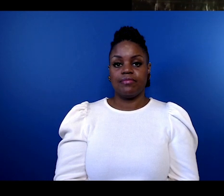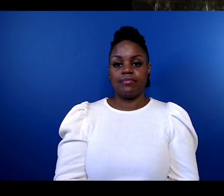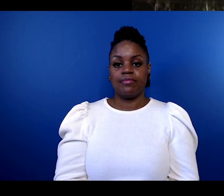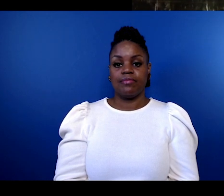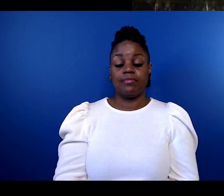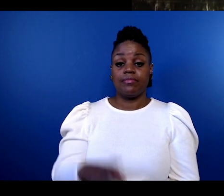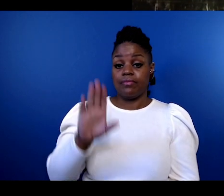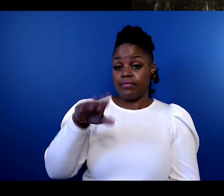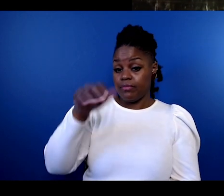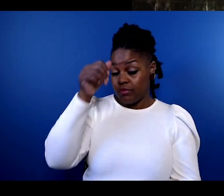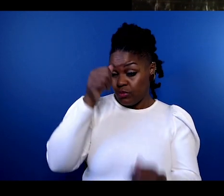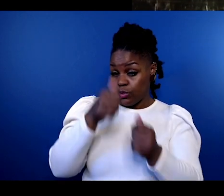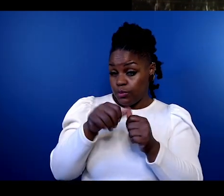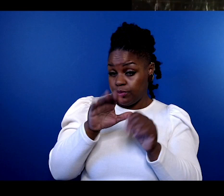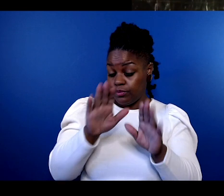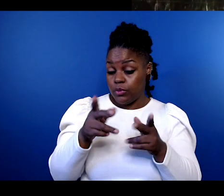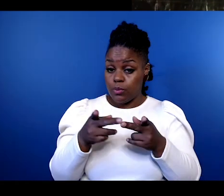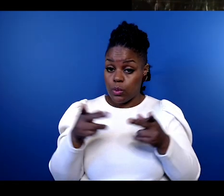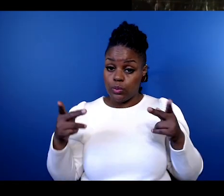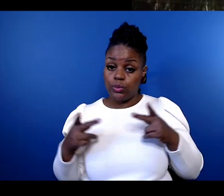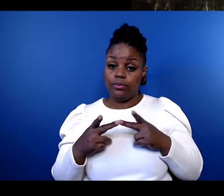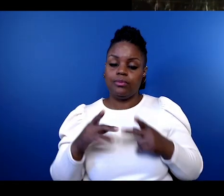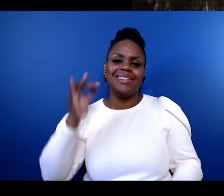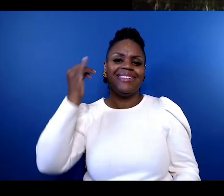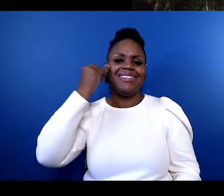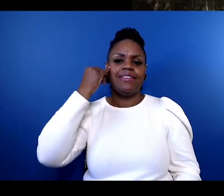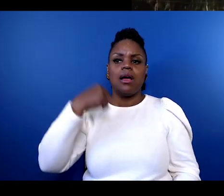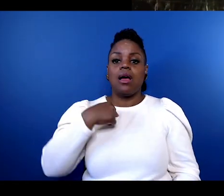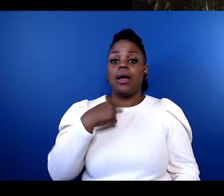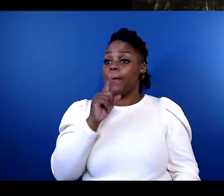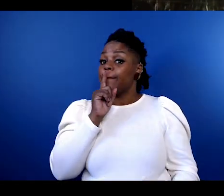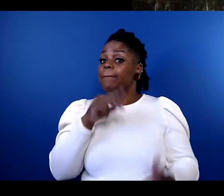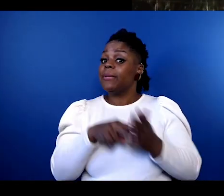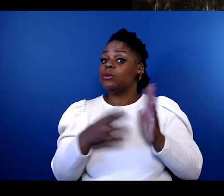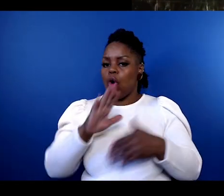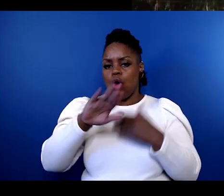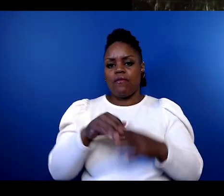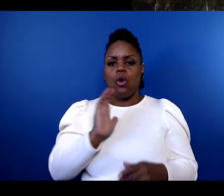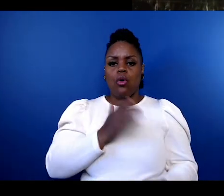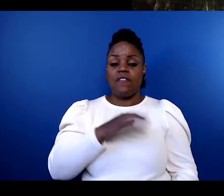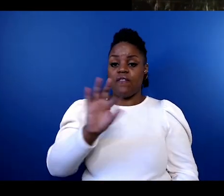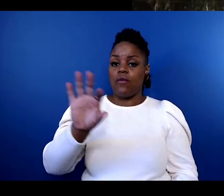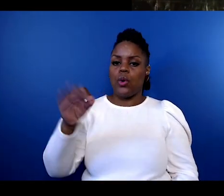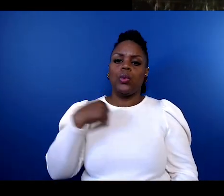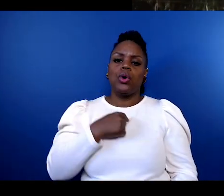from the spine. So keep the shoulders relaxed and try to fold in from the hip.